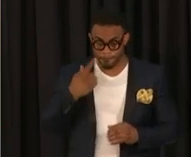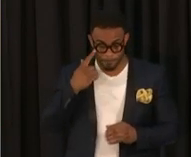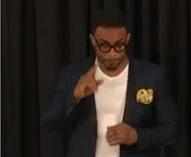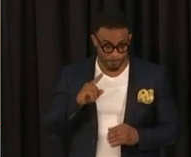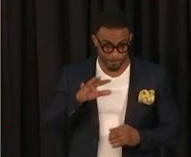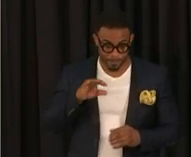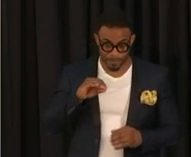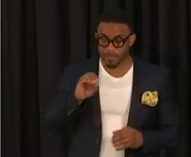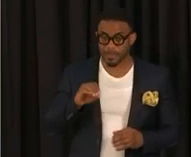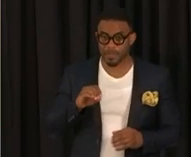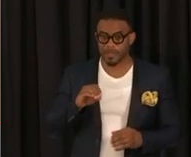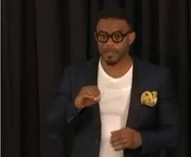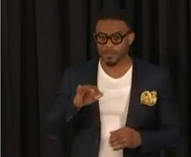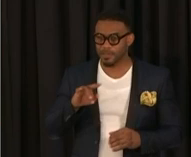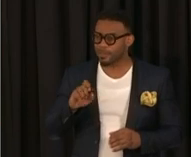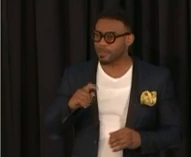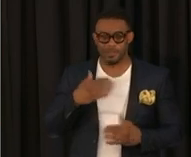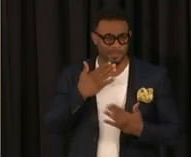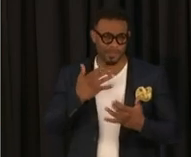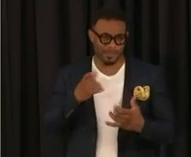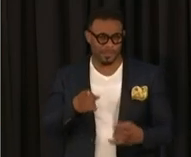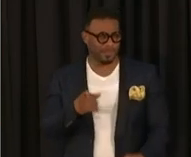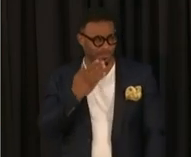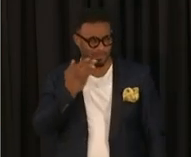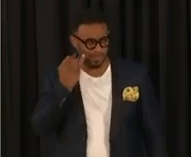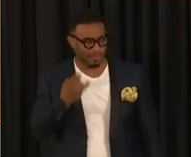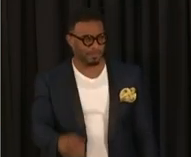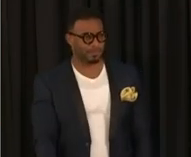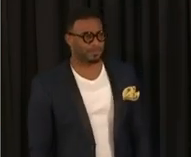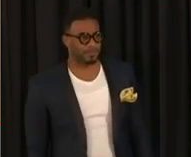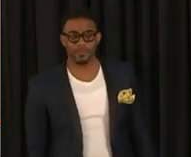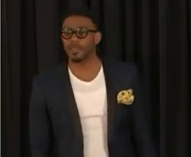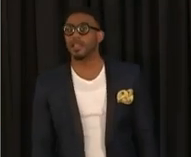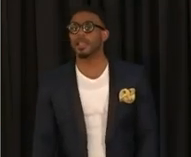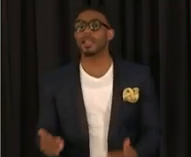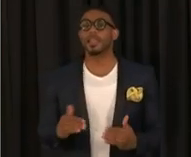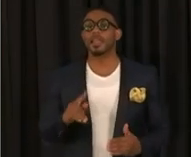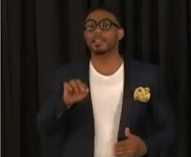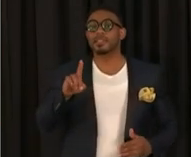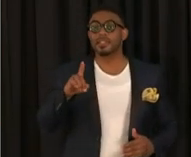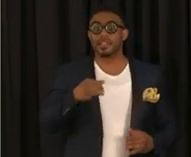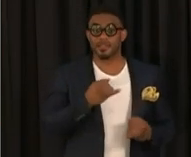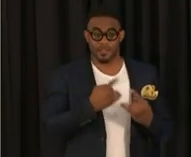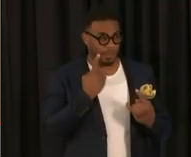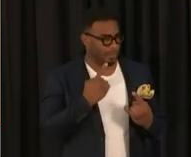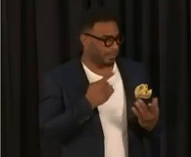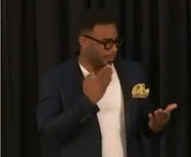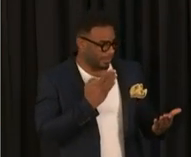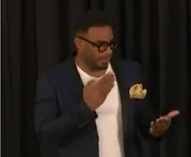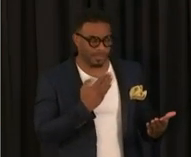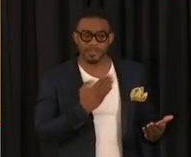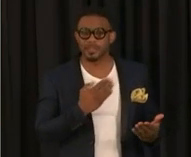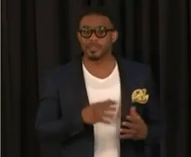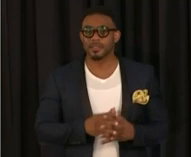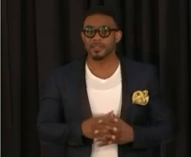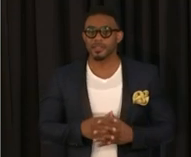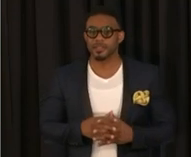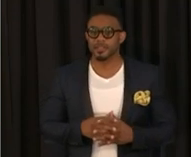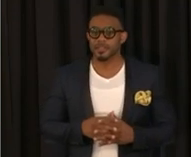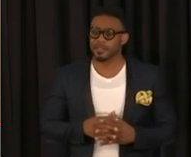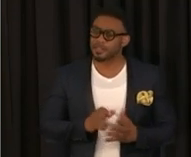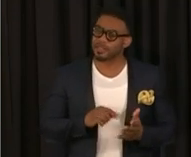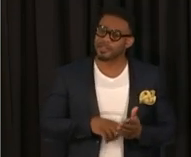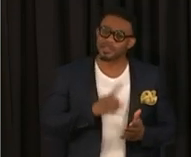I didn't know it was the 51st Earth Day. But that's thank right. you, Director Wells, for highlighting that. So let's go next to Ted to get his final thought. Thank you, Deputy Mayor